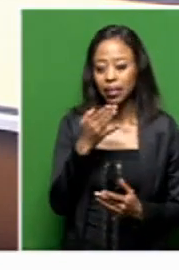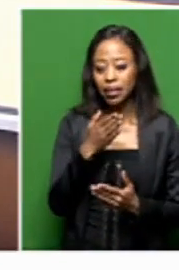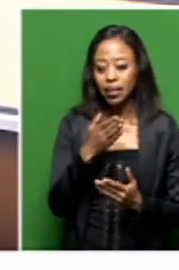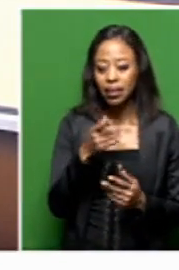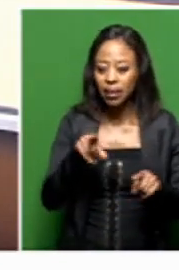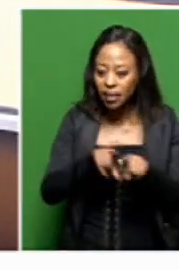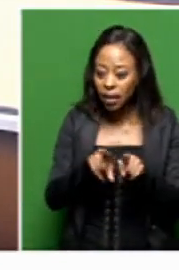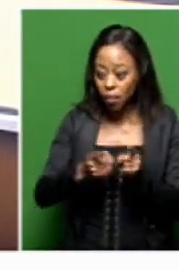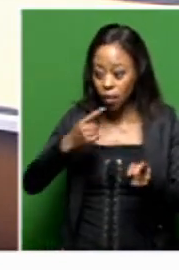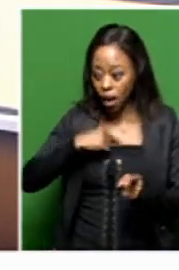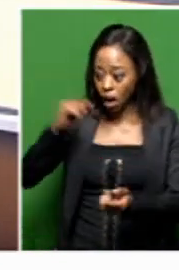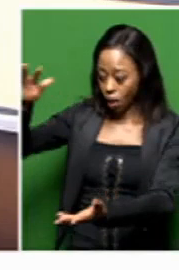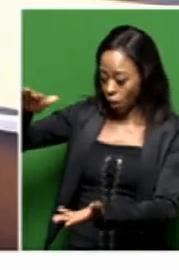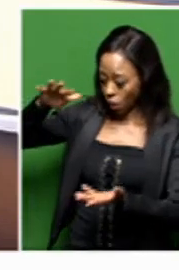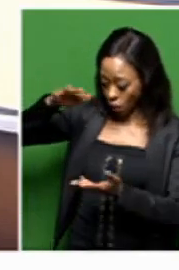of our vaccines?